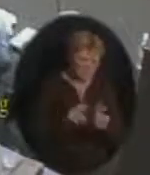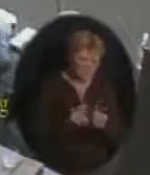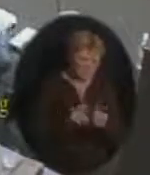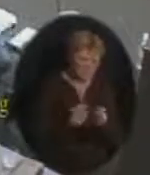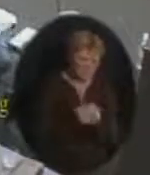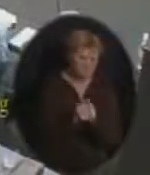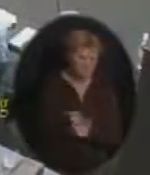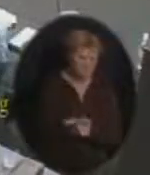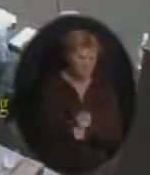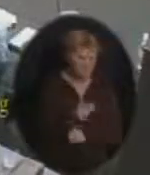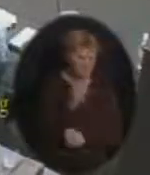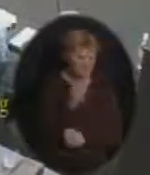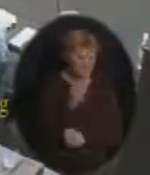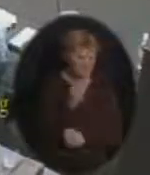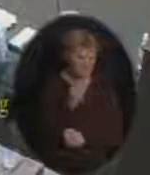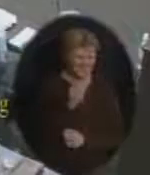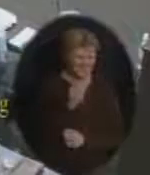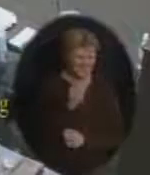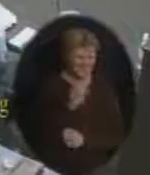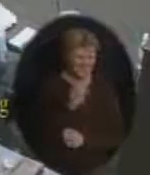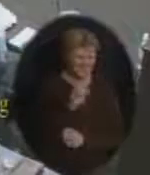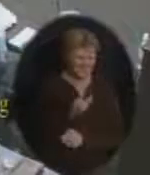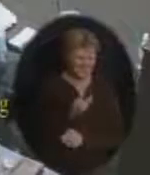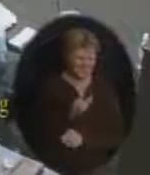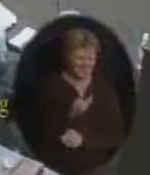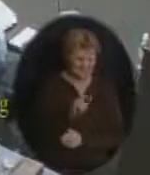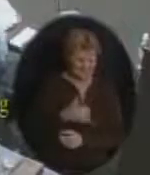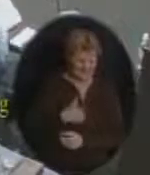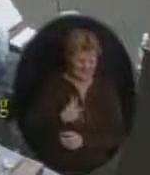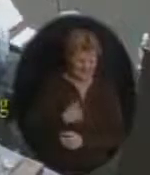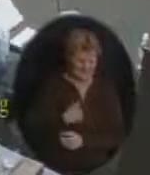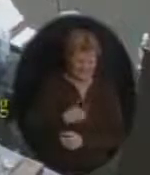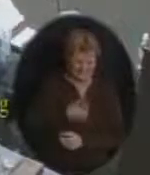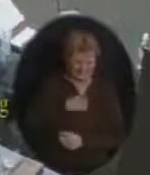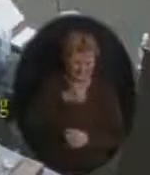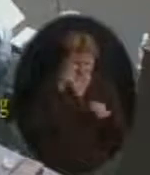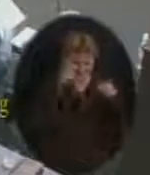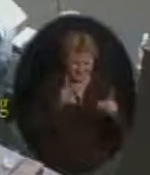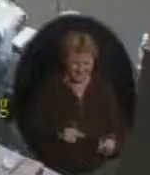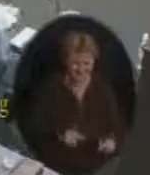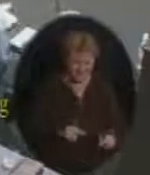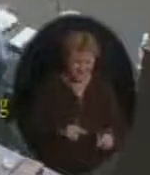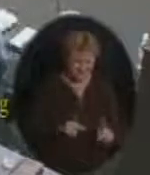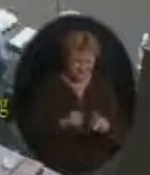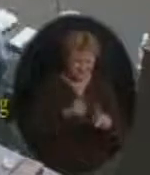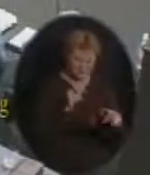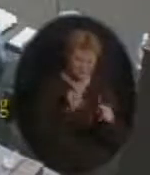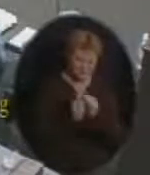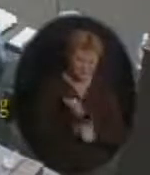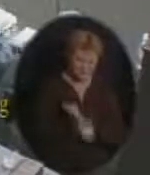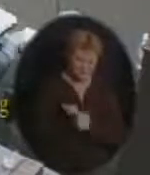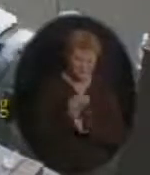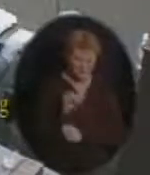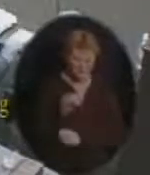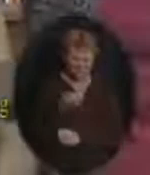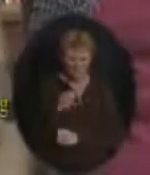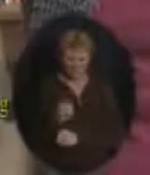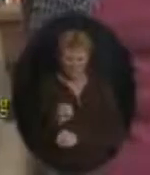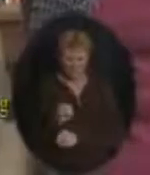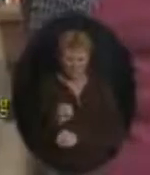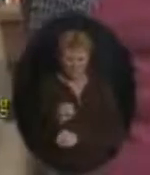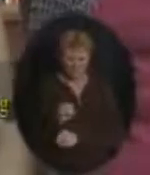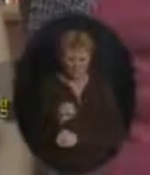Kasey is the youngest person in the United States to pass the Microsoft Certified Professional Test and the